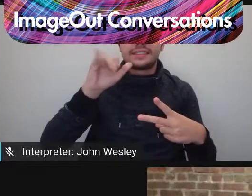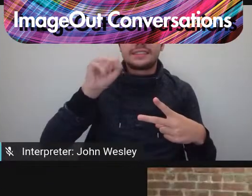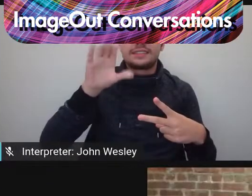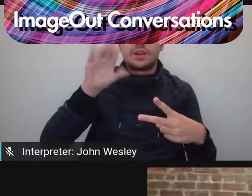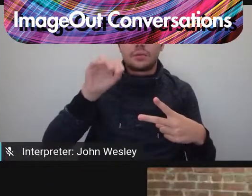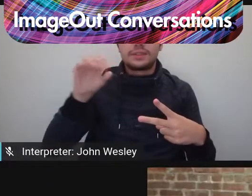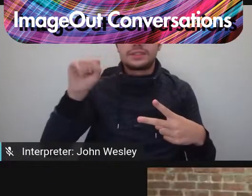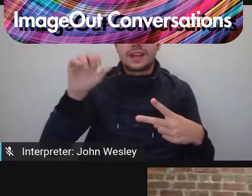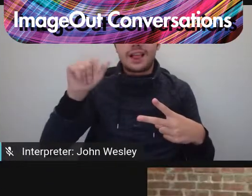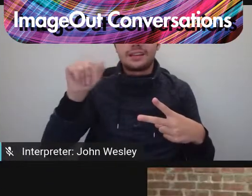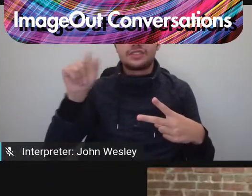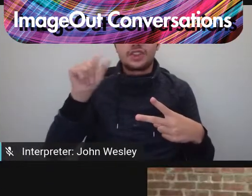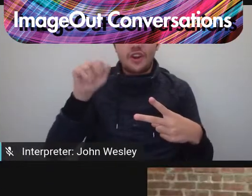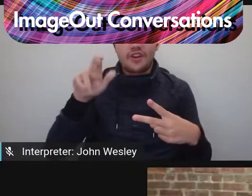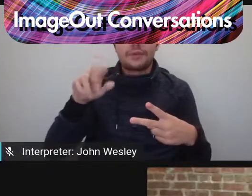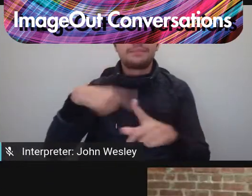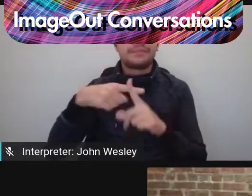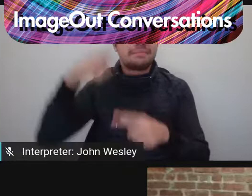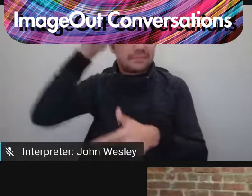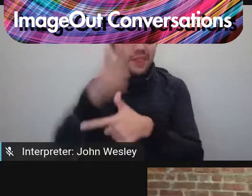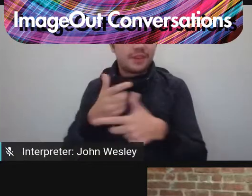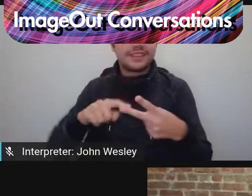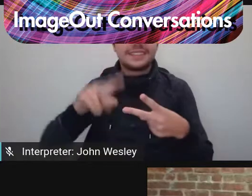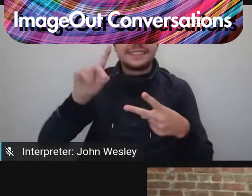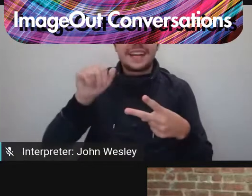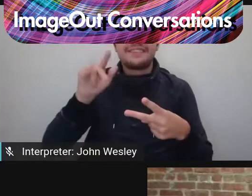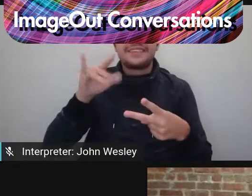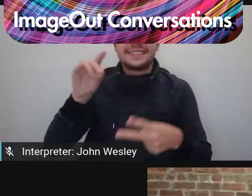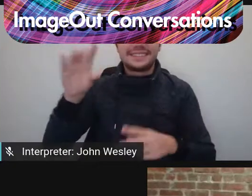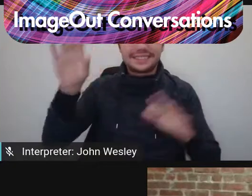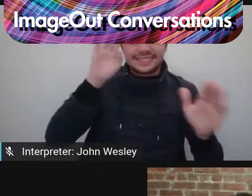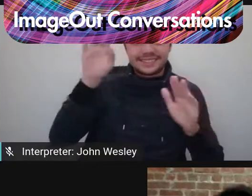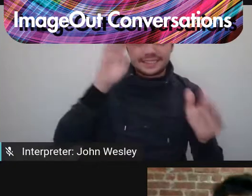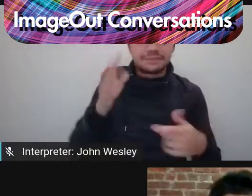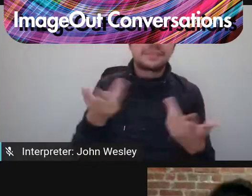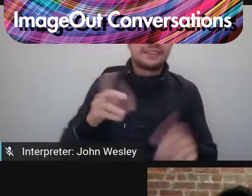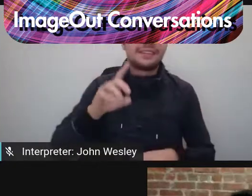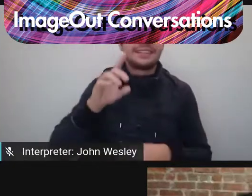David Salazar. Hello, everyone. How are you guys? I should say David.